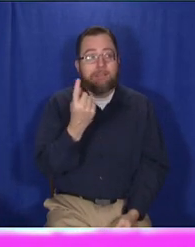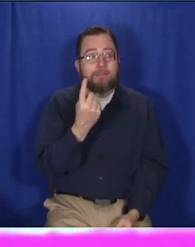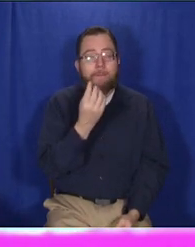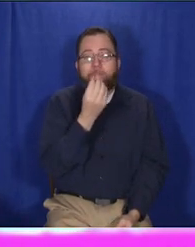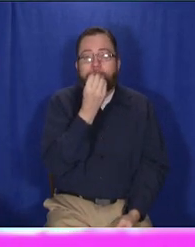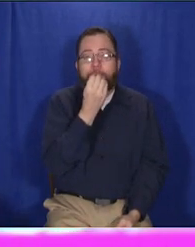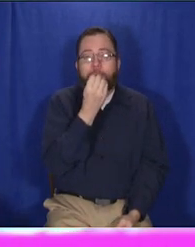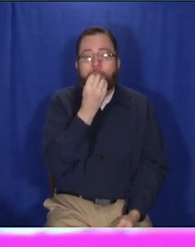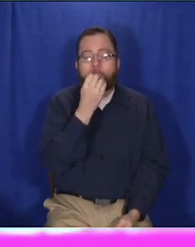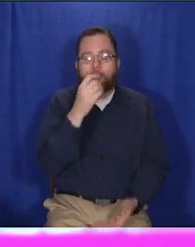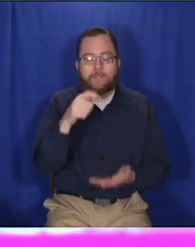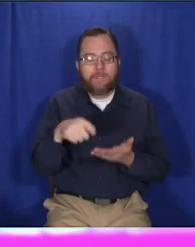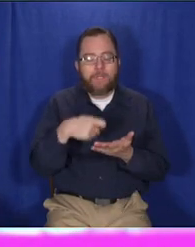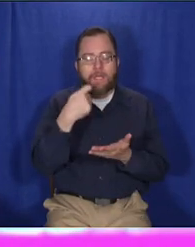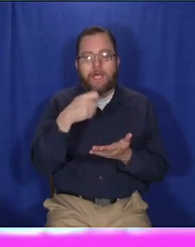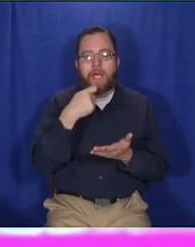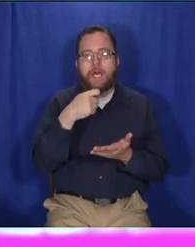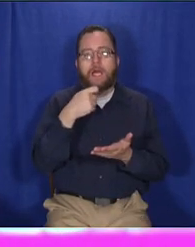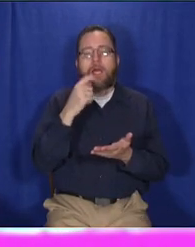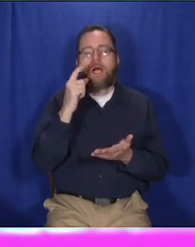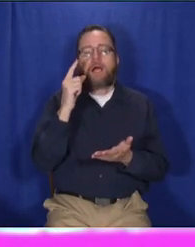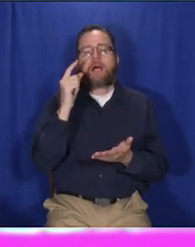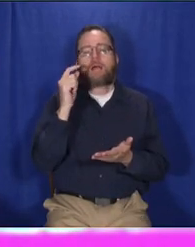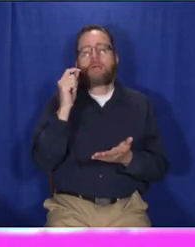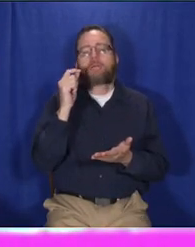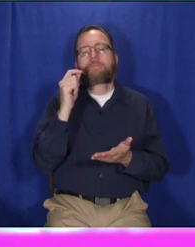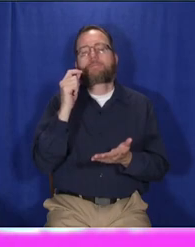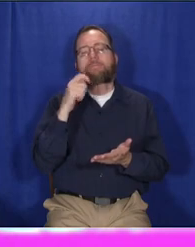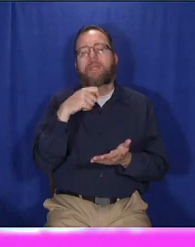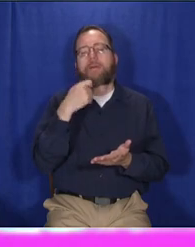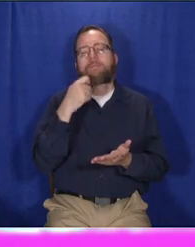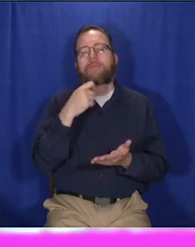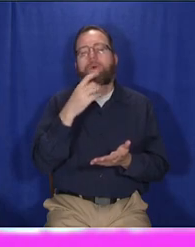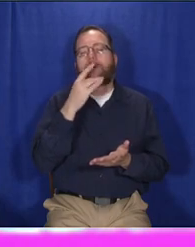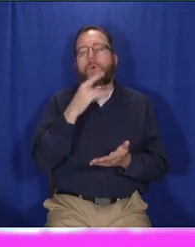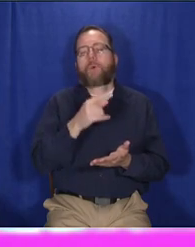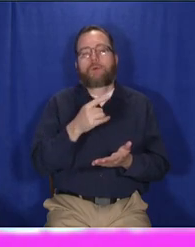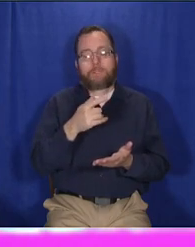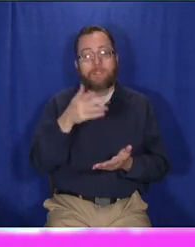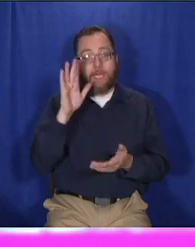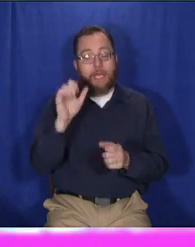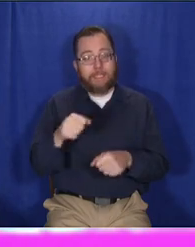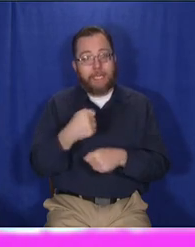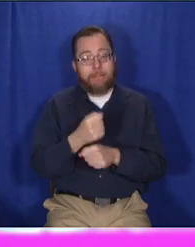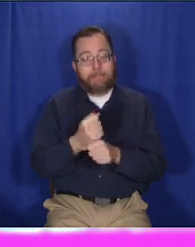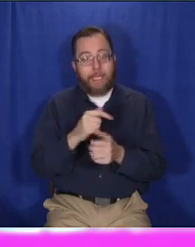that make you close your eyes, what does that have to do with taste? To make you,